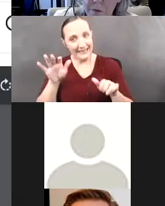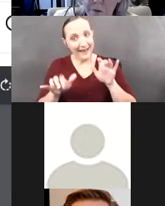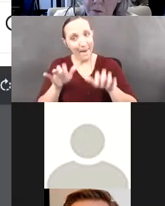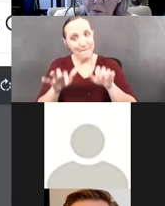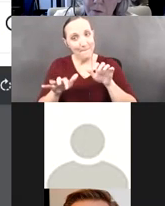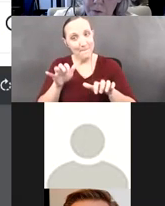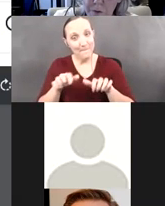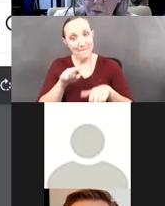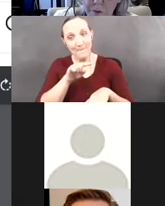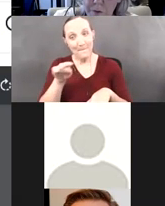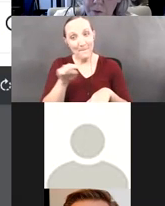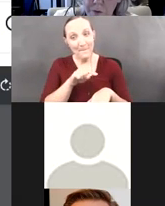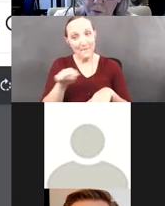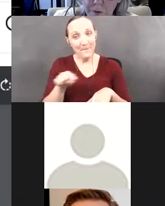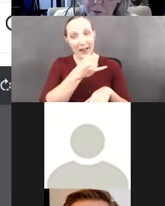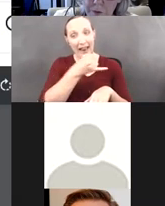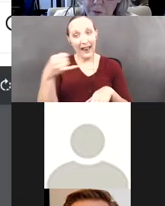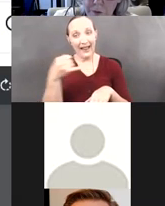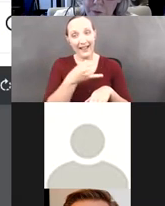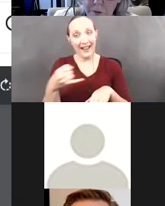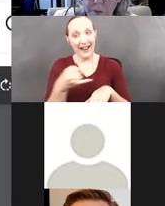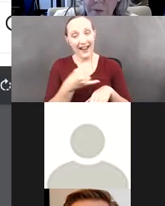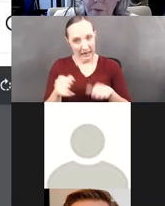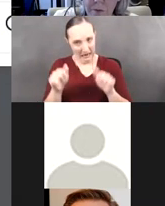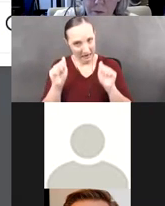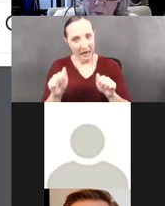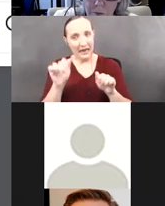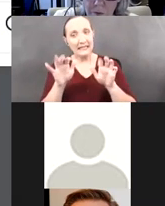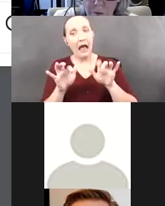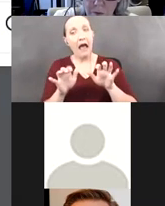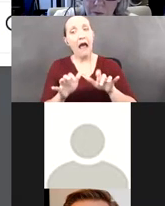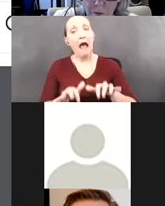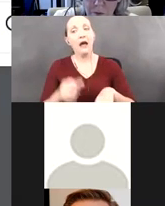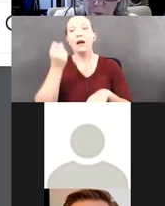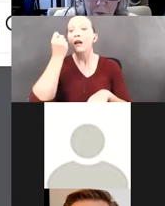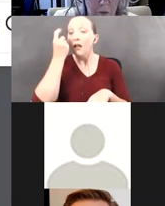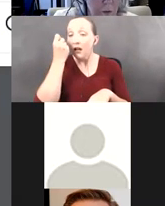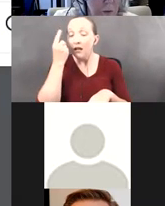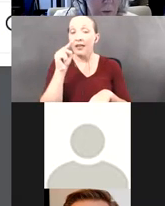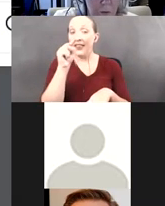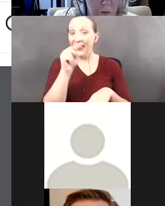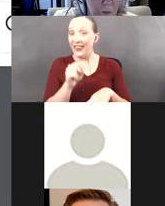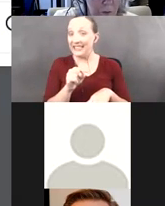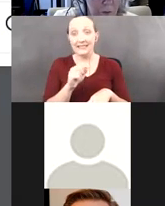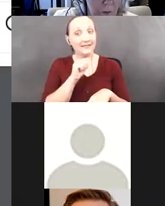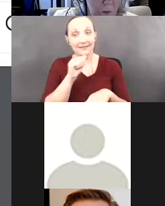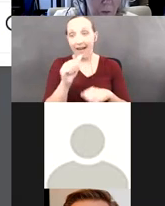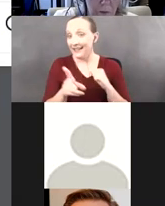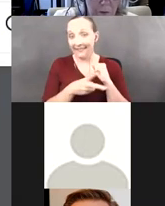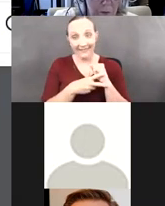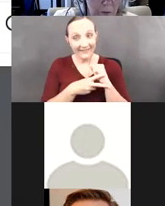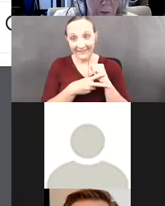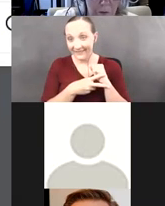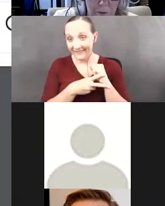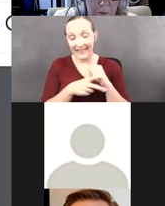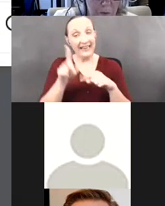pueden teclear these pages. en estas páginas. However, please Sin note that embargo, this work por is favor, not tomen en cuenta saved que and este cannot trabajo be no